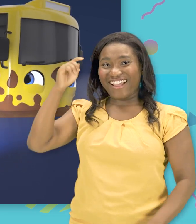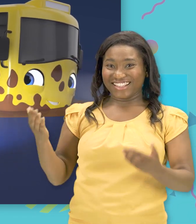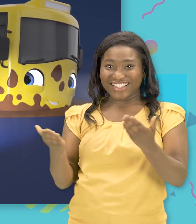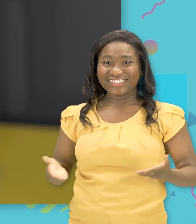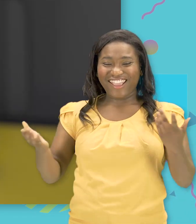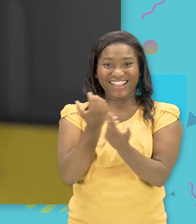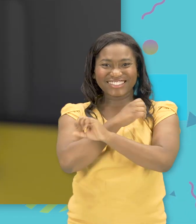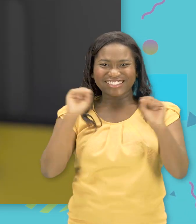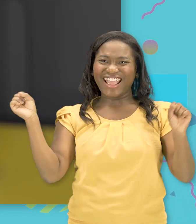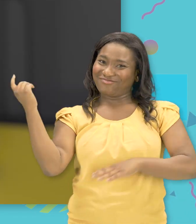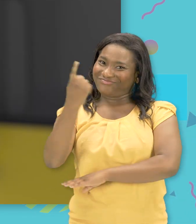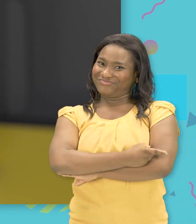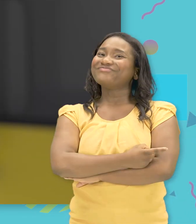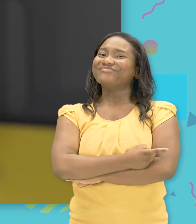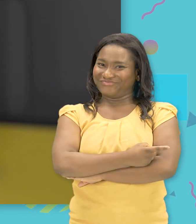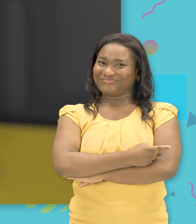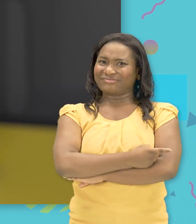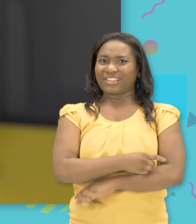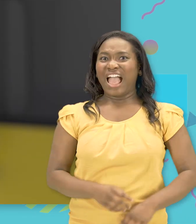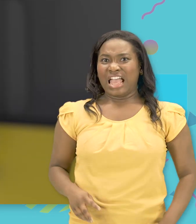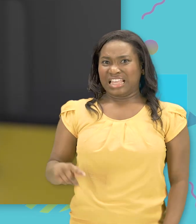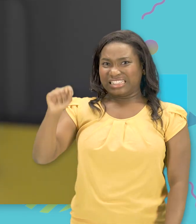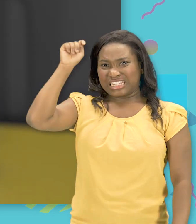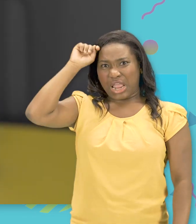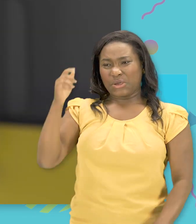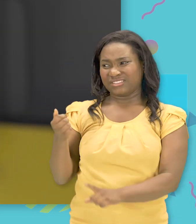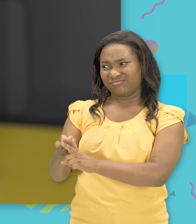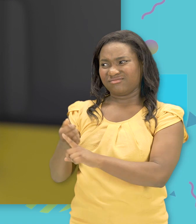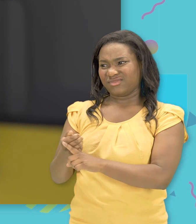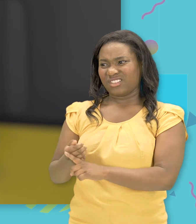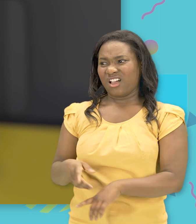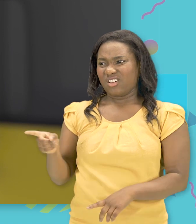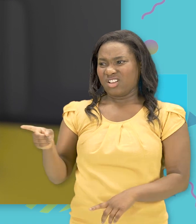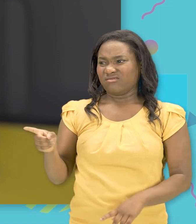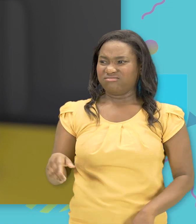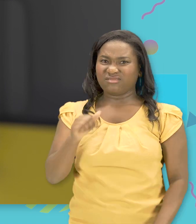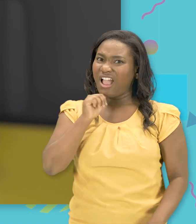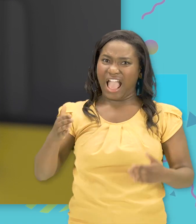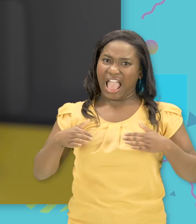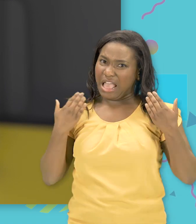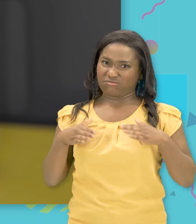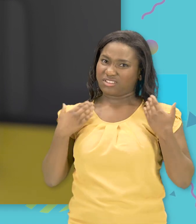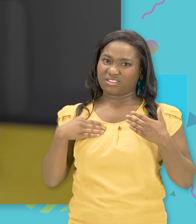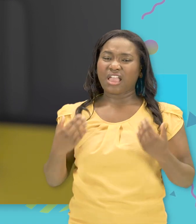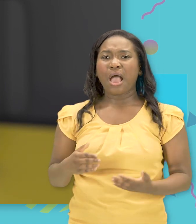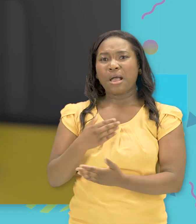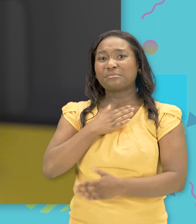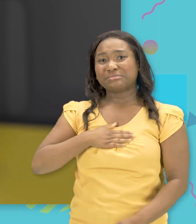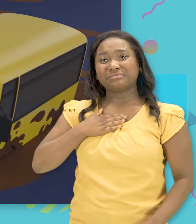He's come to save the day! Terry doesn't look too happy about it, though. Please help Buster,